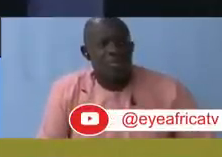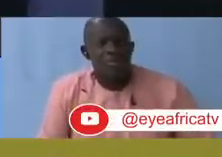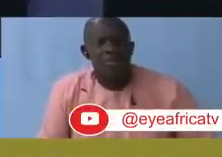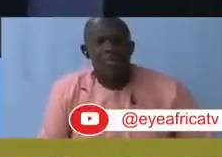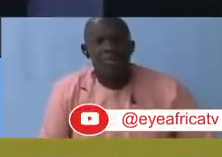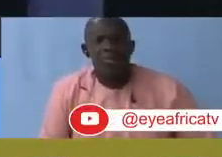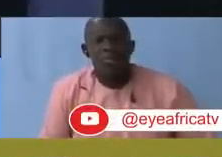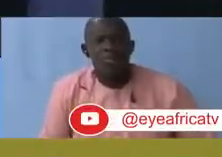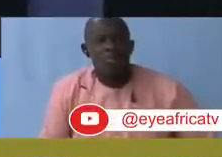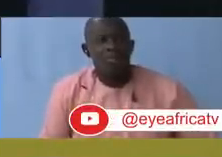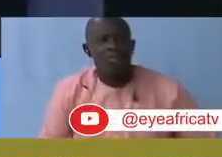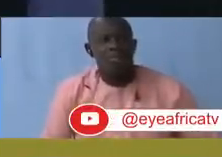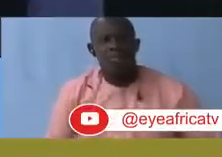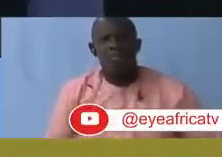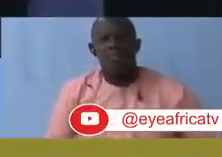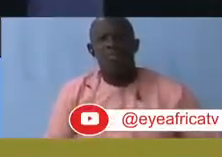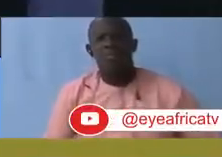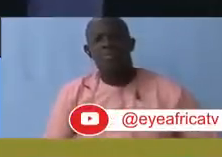Could you repeat